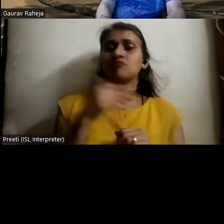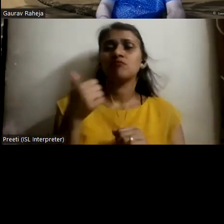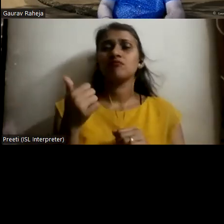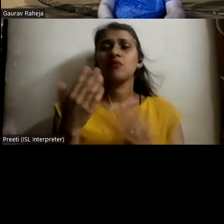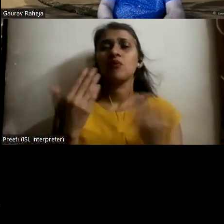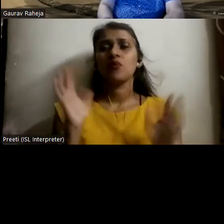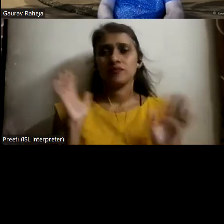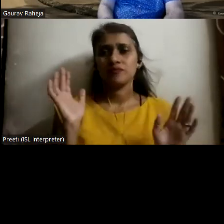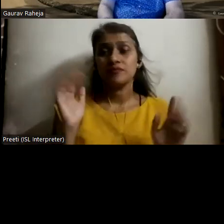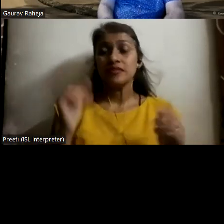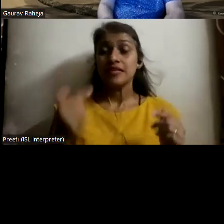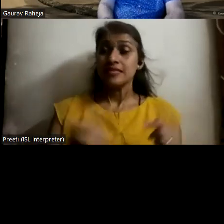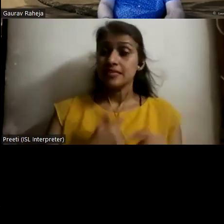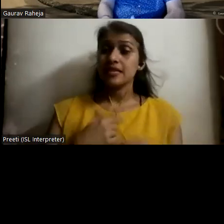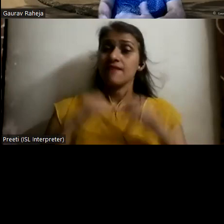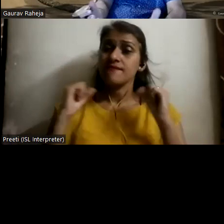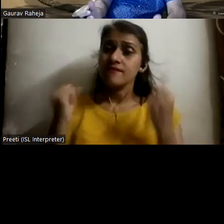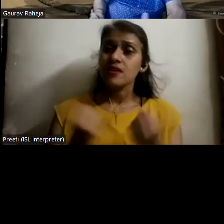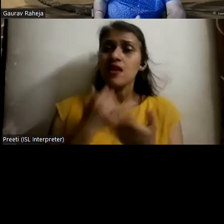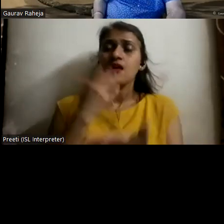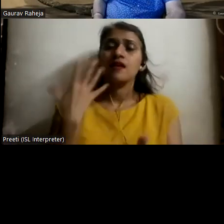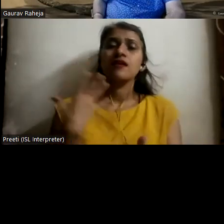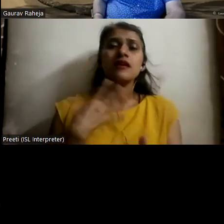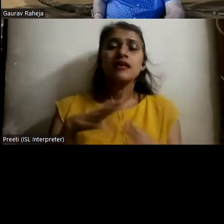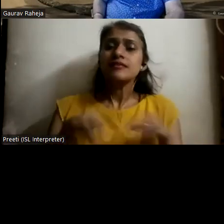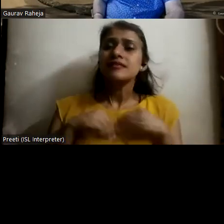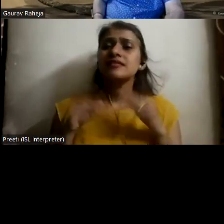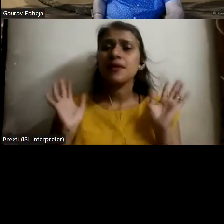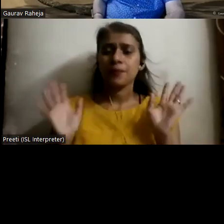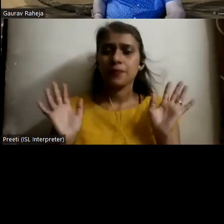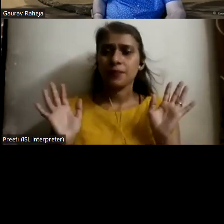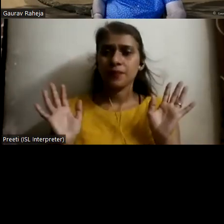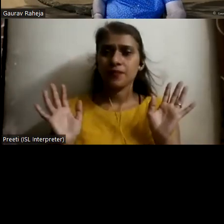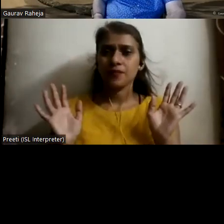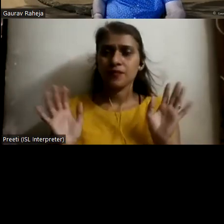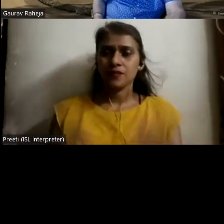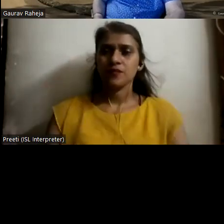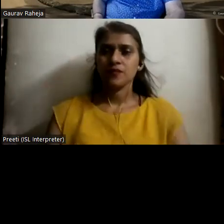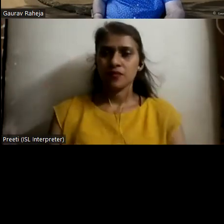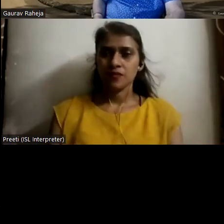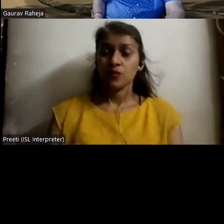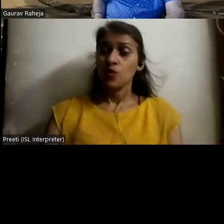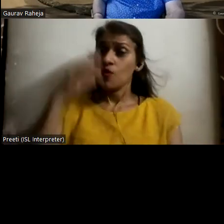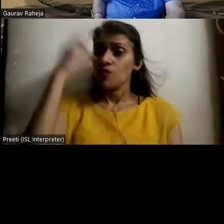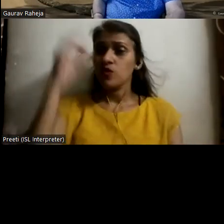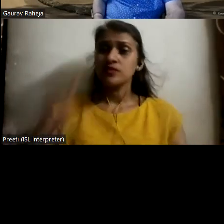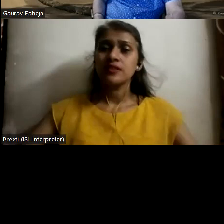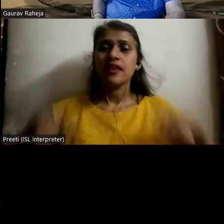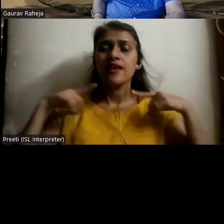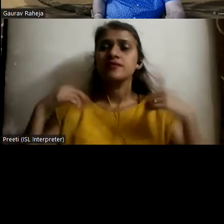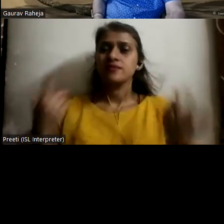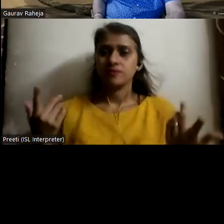those initiatives, I believe, even if a bunch of you would perhaps take in your future lives, you can actually